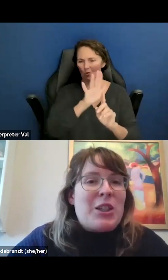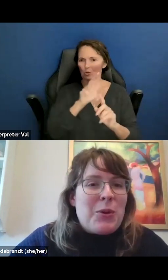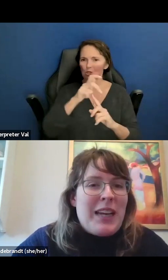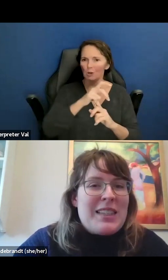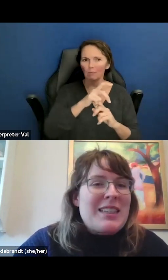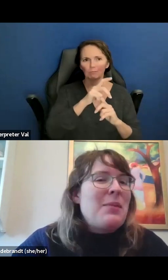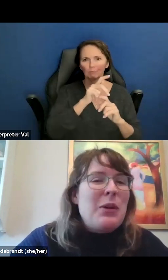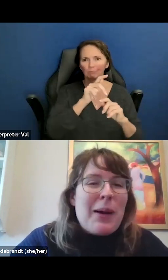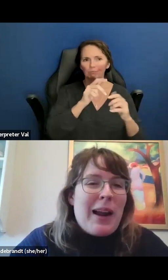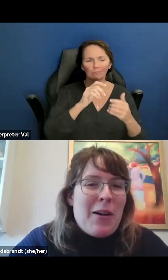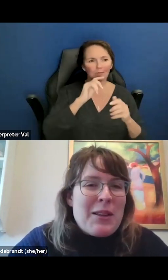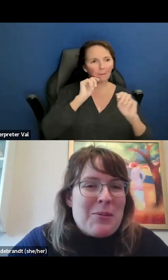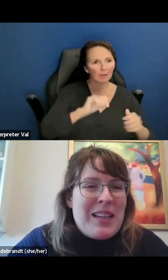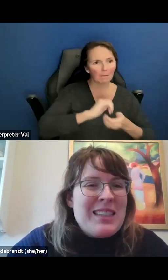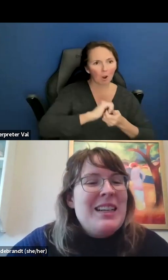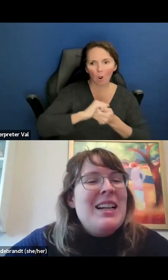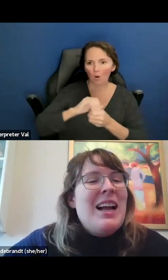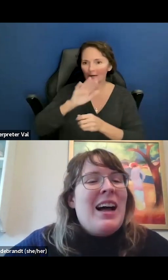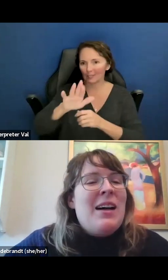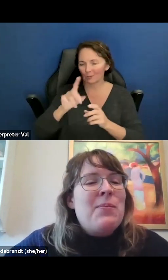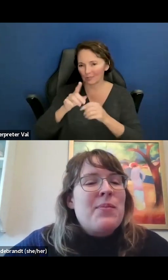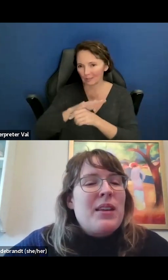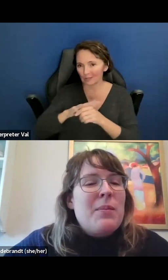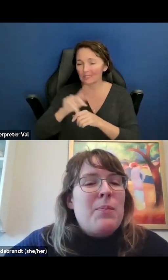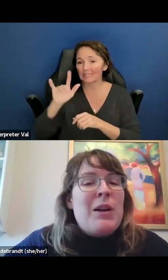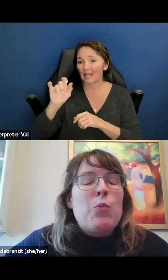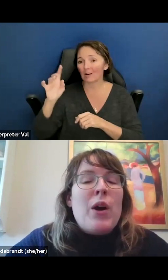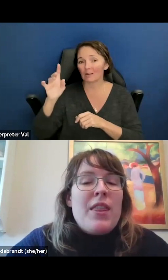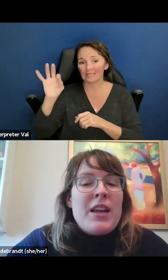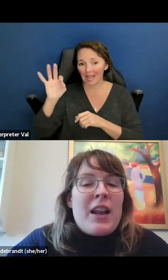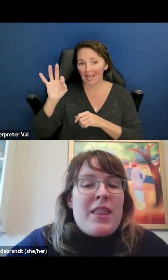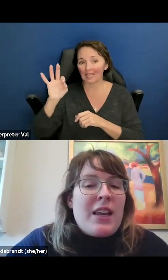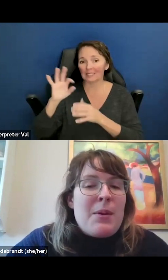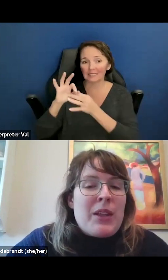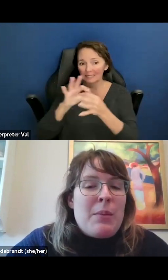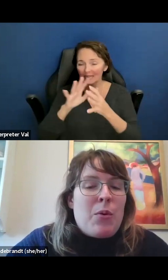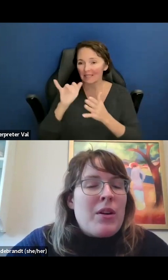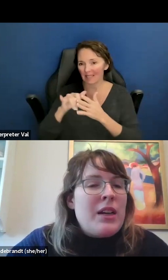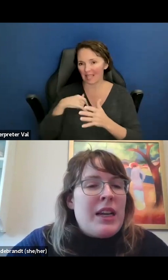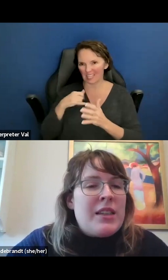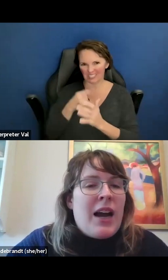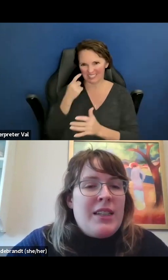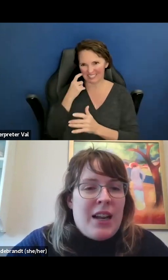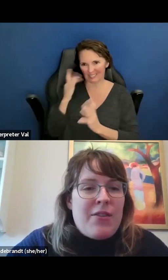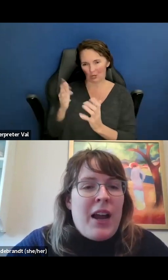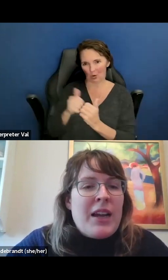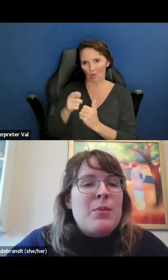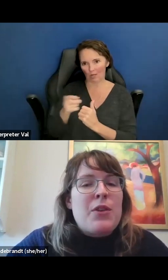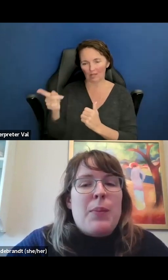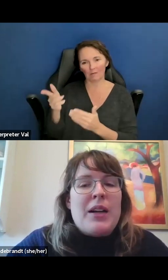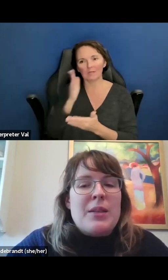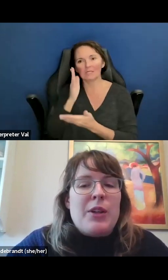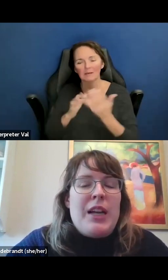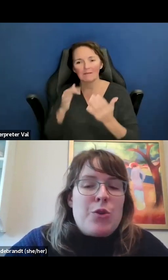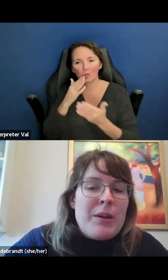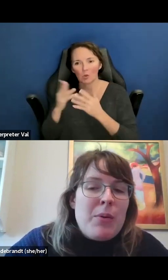from an actual case example about how this went. But one thing that I think can be really important is identifying some of